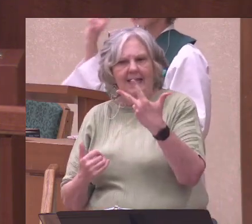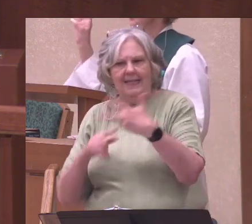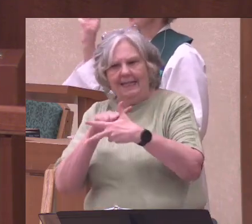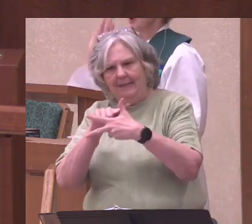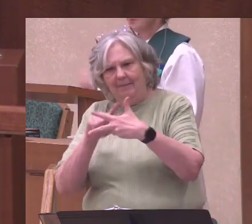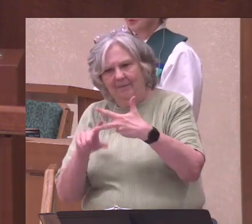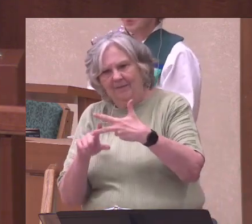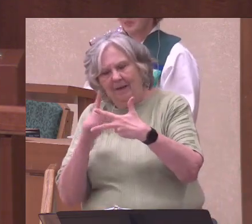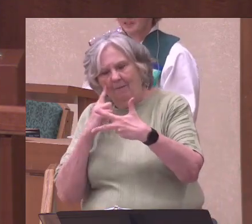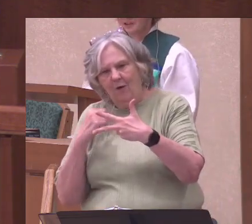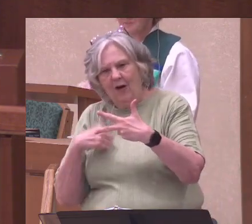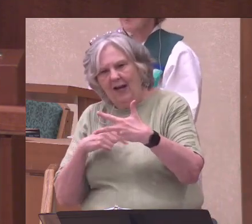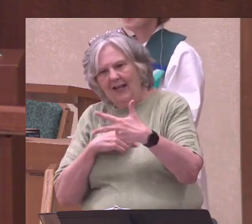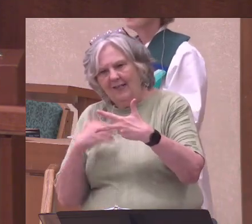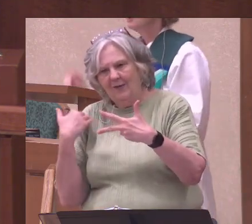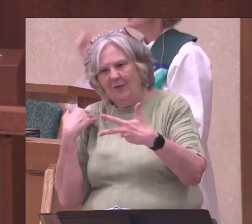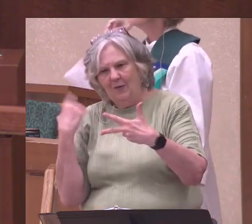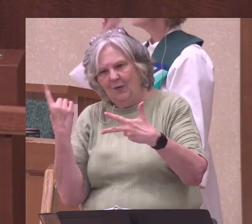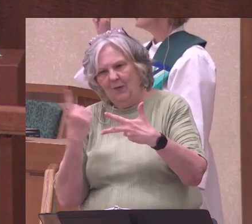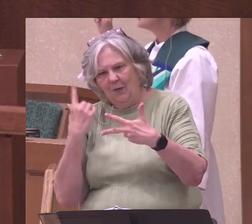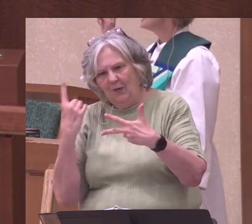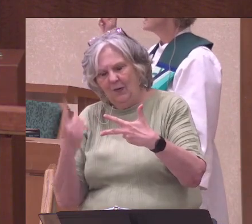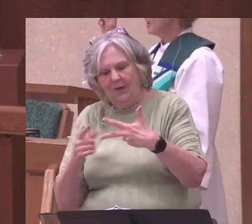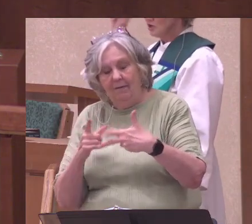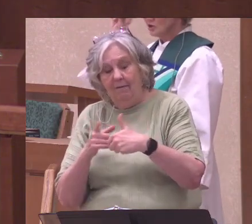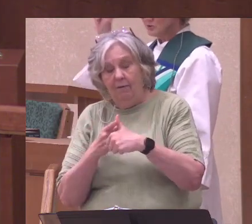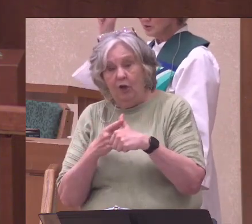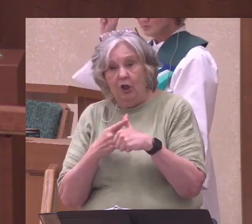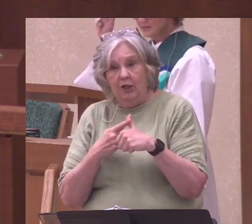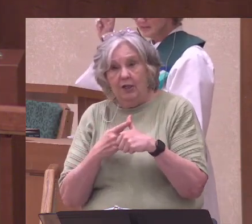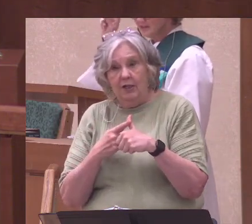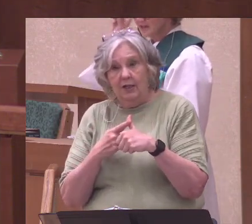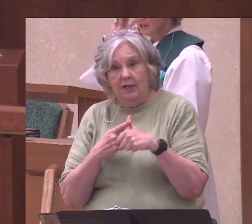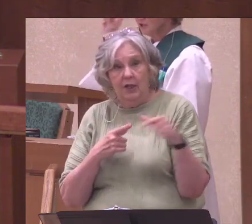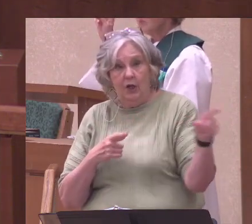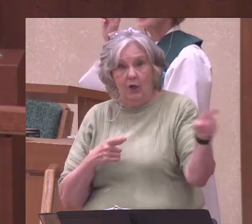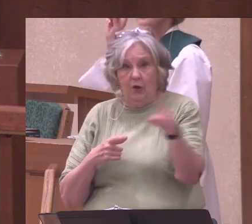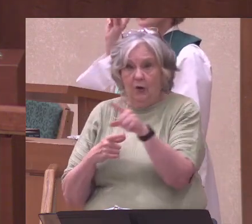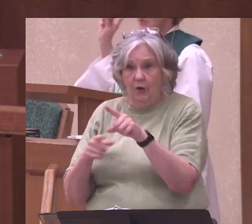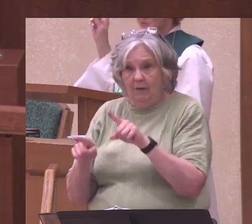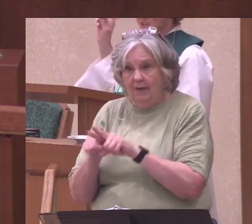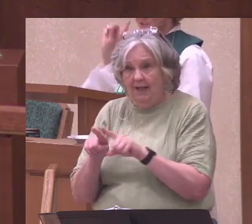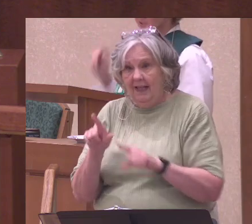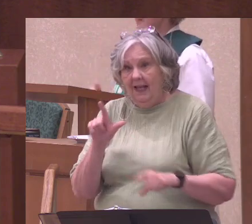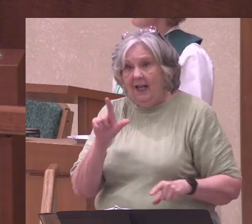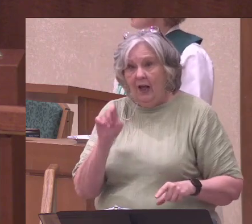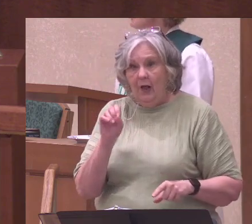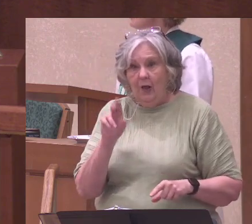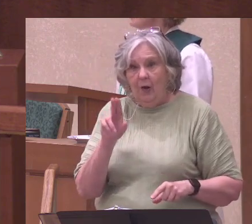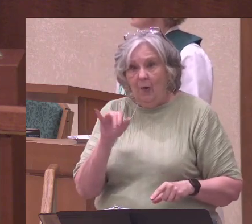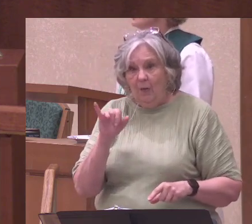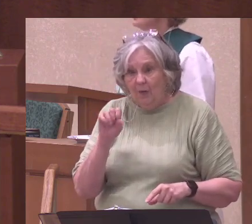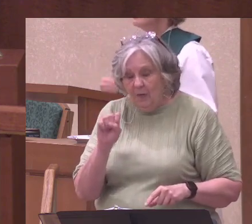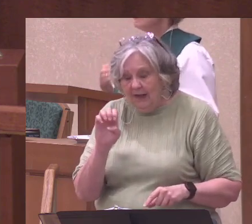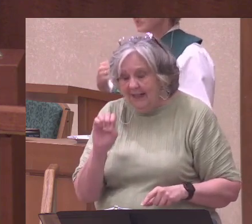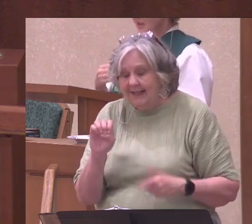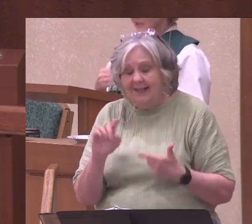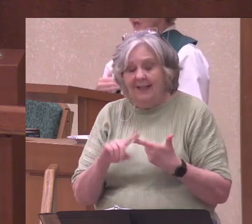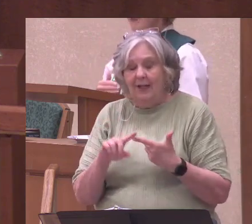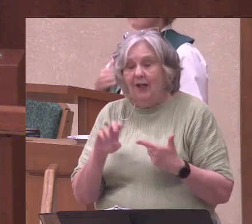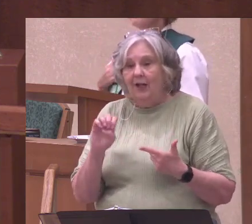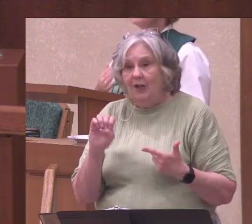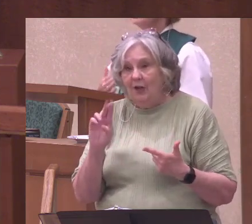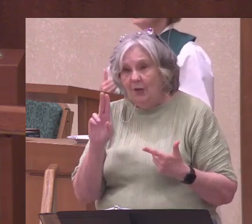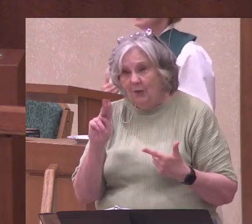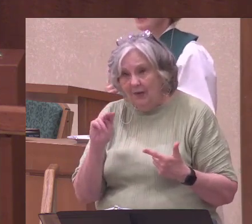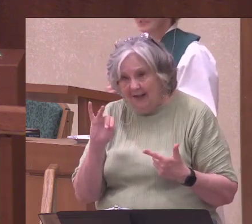to consider this week. First, you could be like Lois, Eunice, and Paul, whose